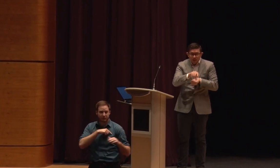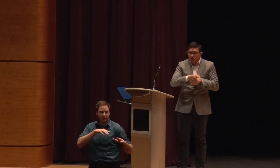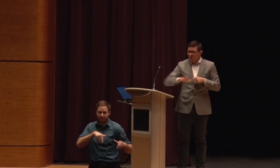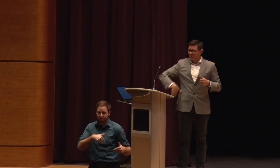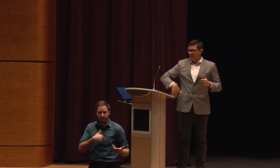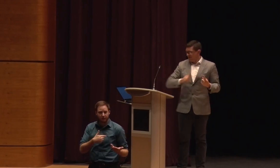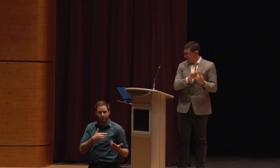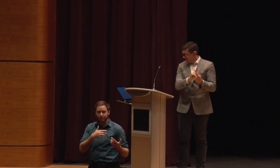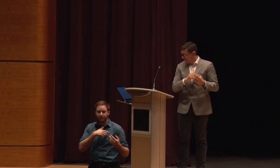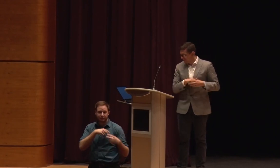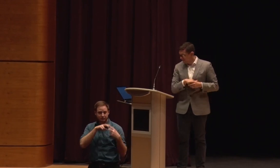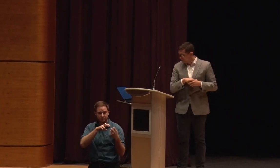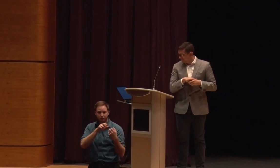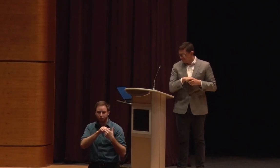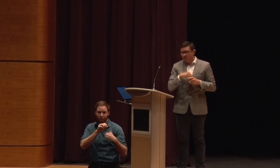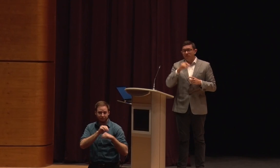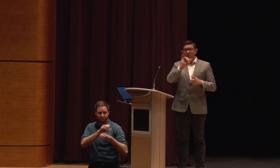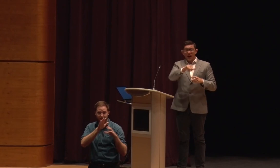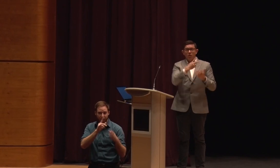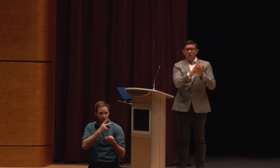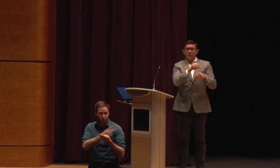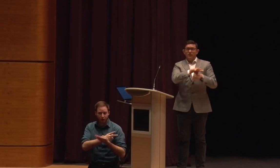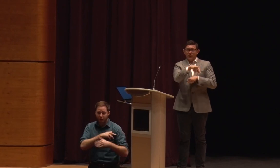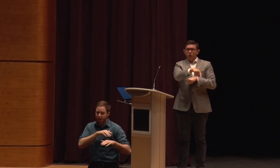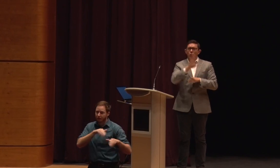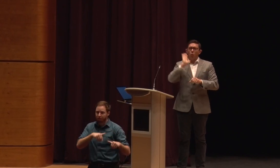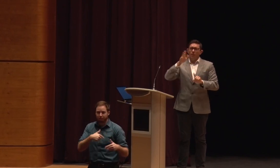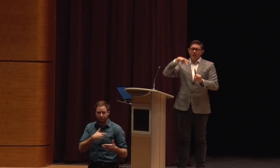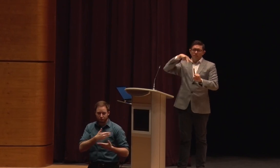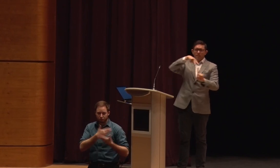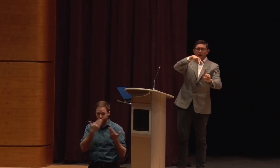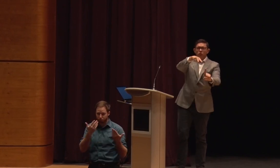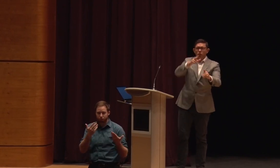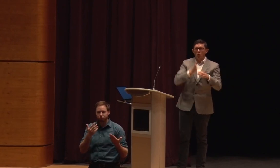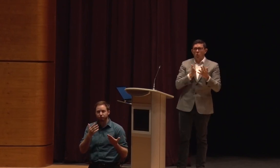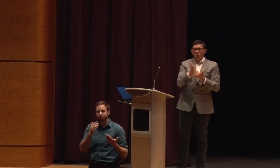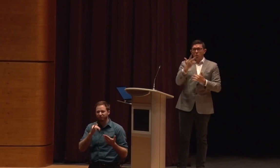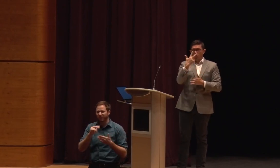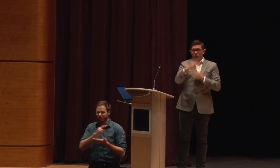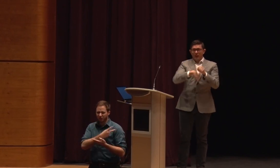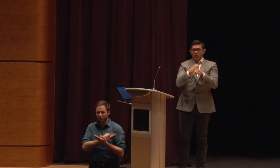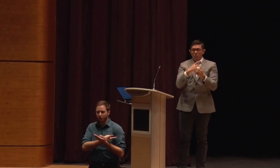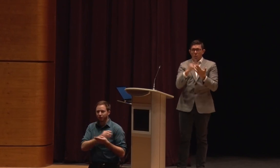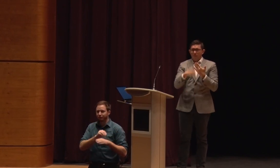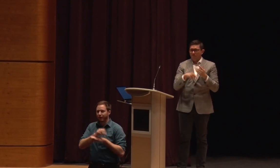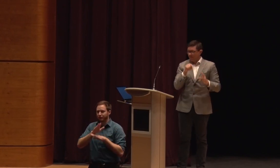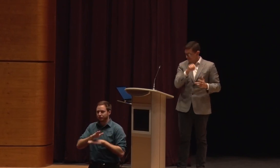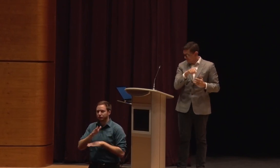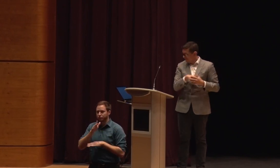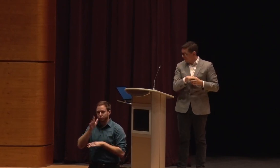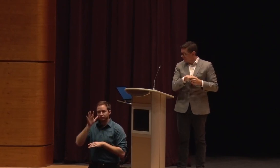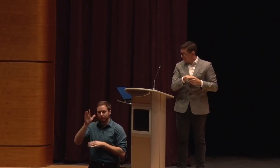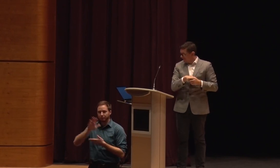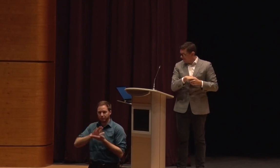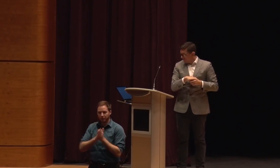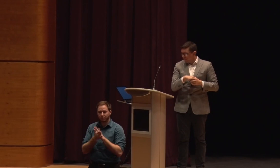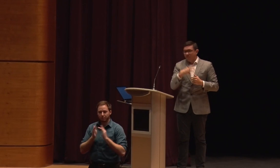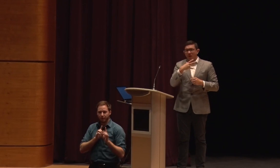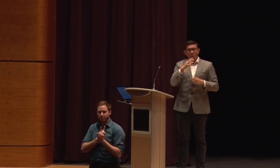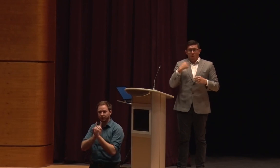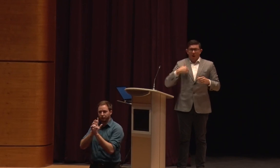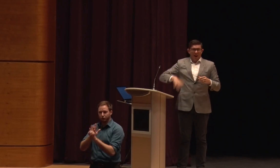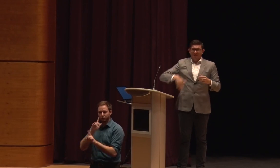haven't met my graduate advisor. Now that graduate advisor would be my mentor through a three-year program.